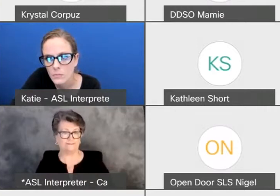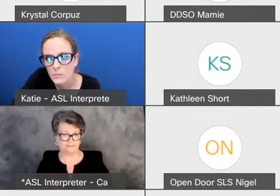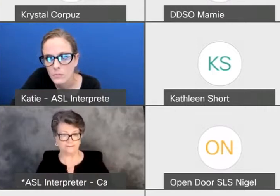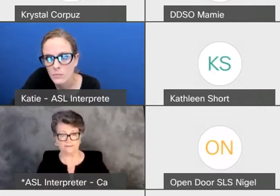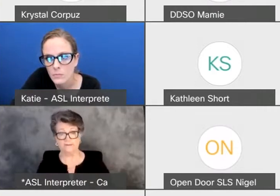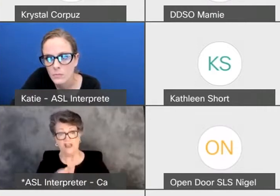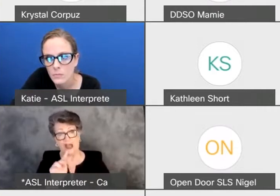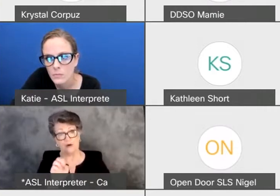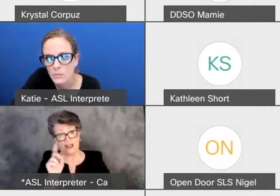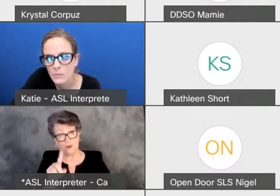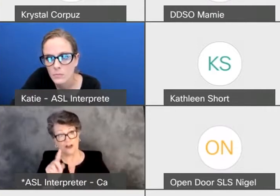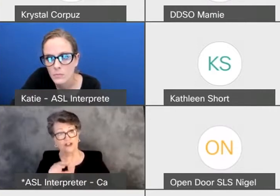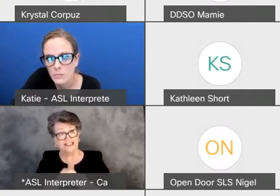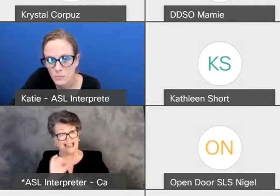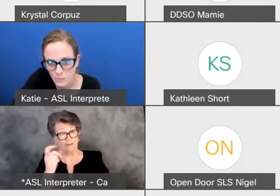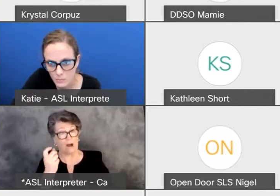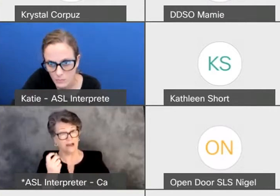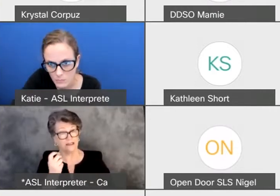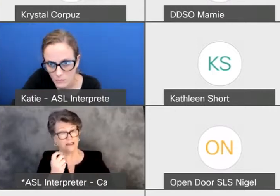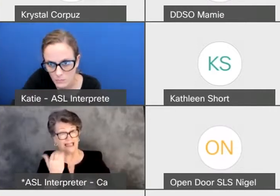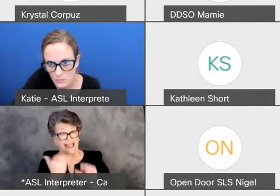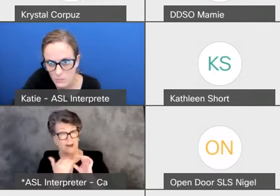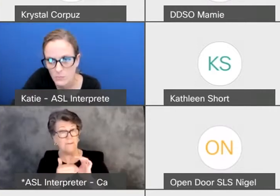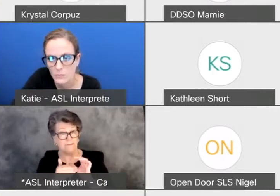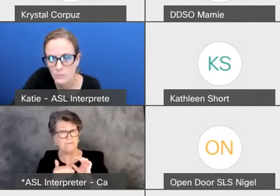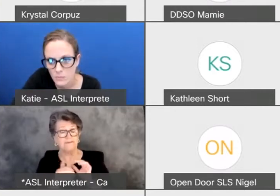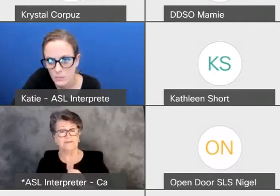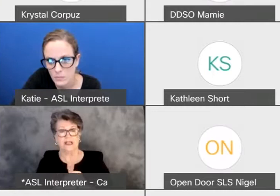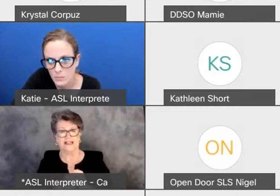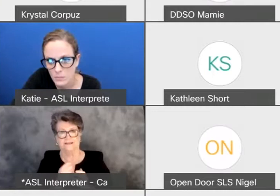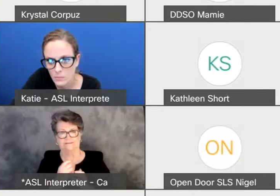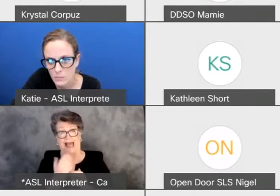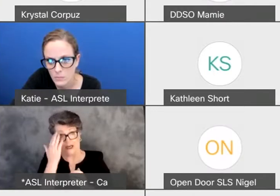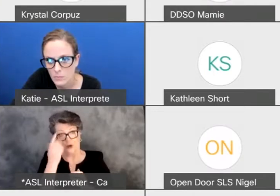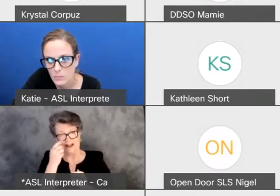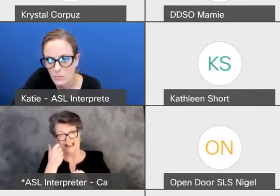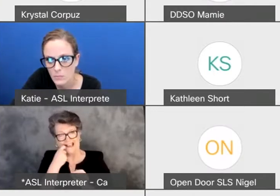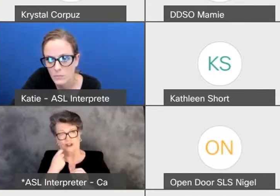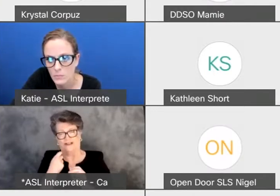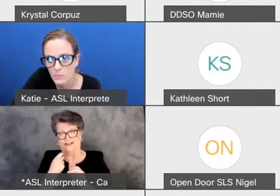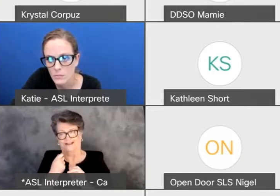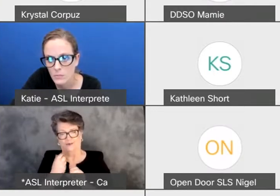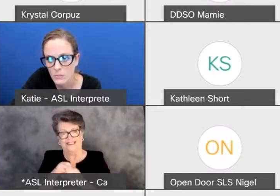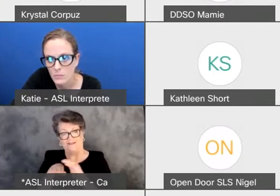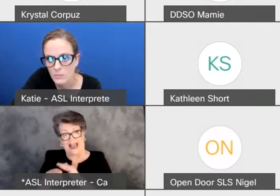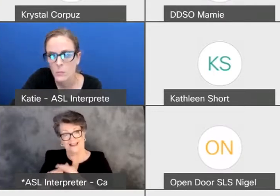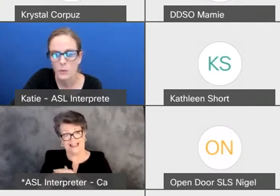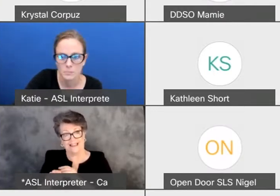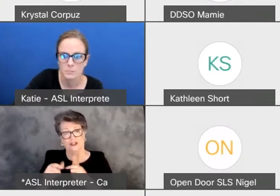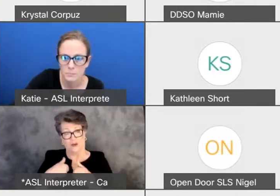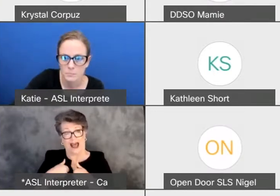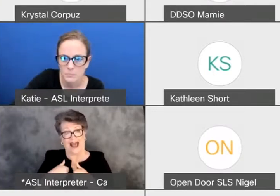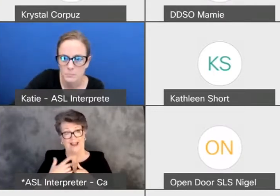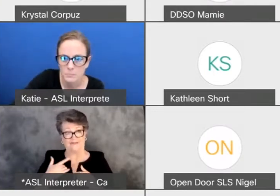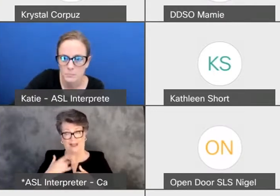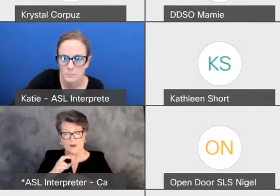rate questions inbox as well. I know because I just got access to it myself, so that if I feel like I want to